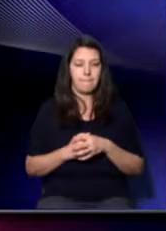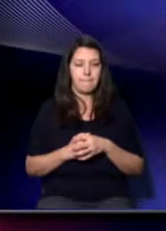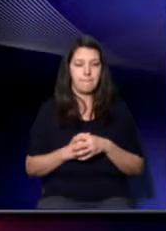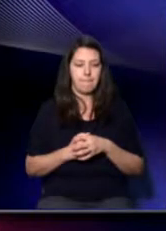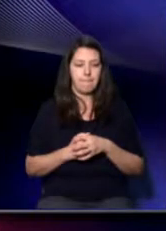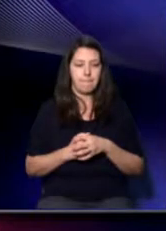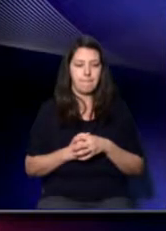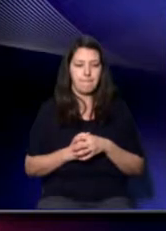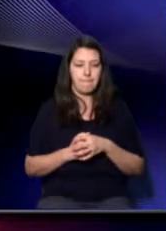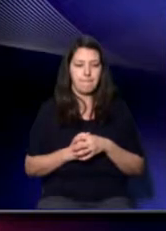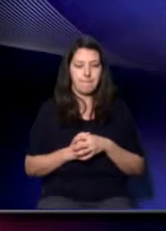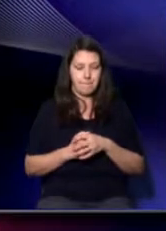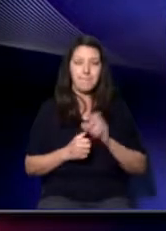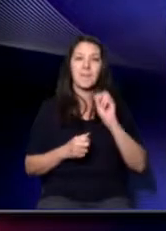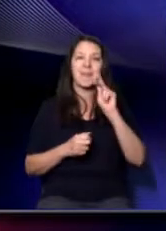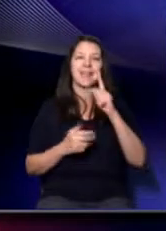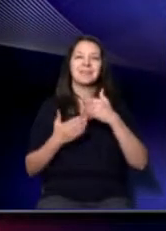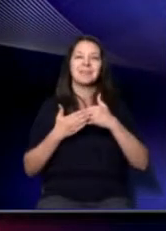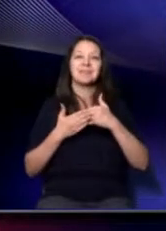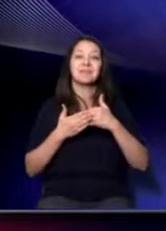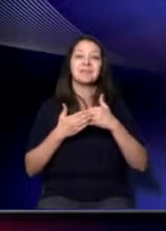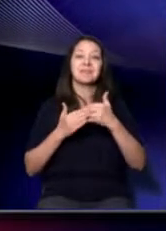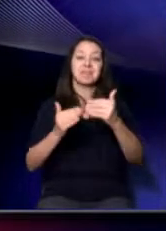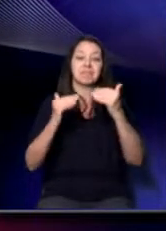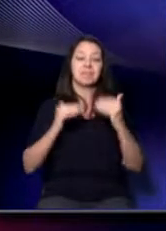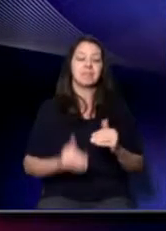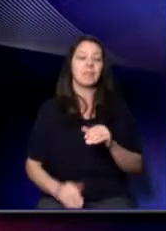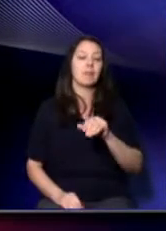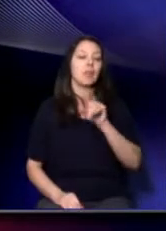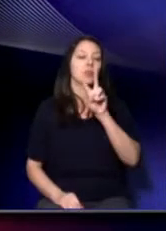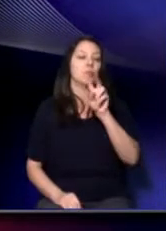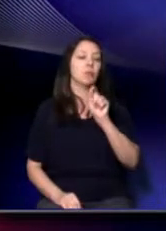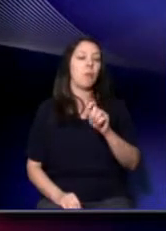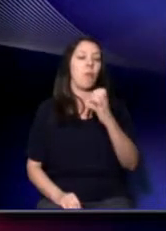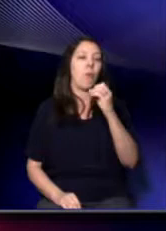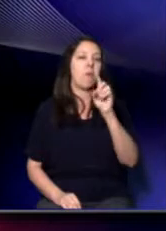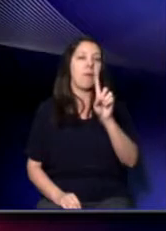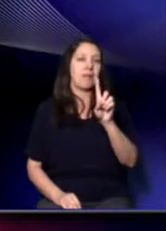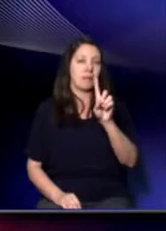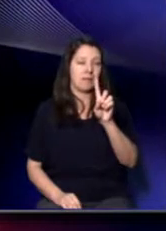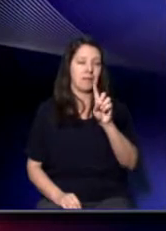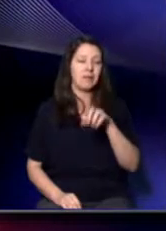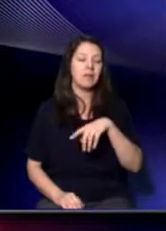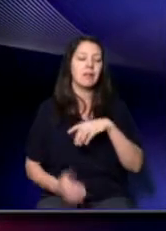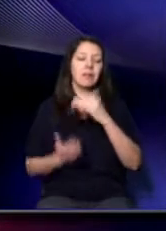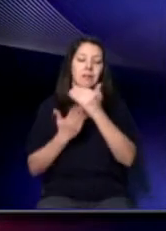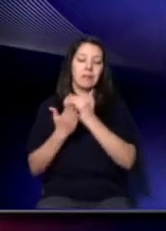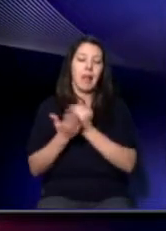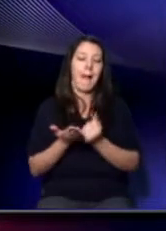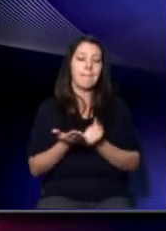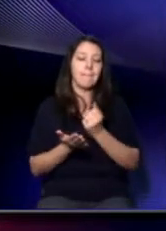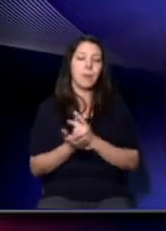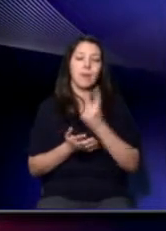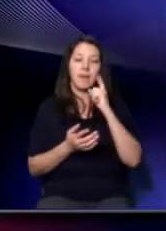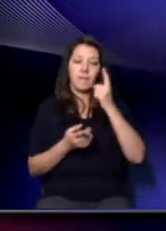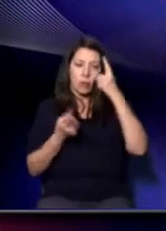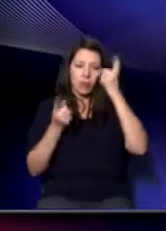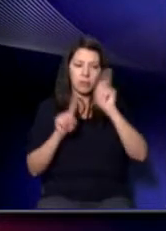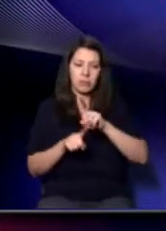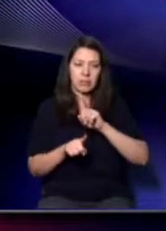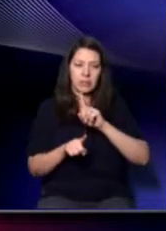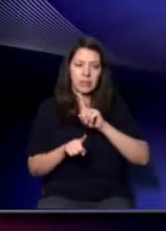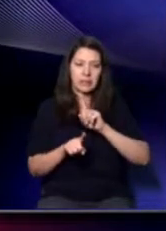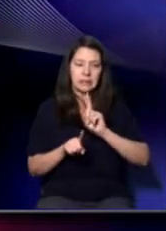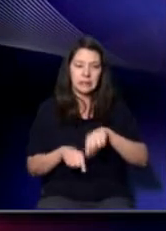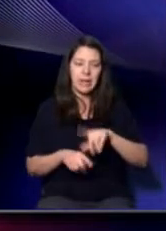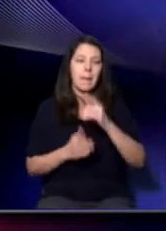okay, next to item 2.01, consent agenda items. Approval of the consent agenda items consistent